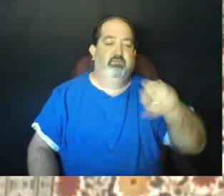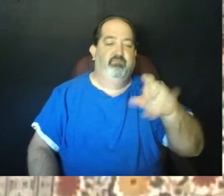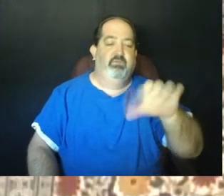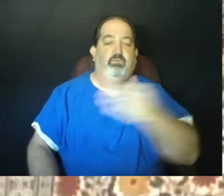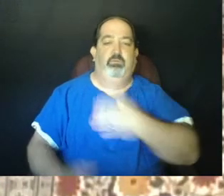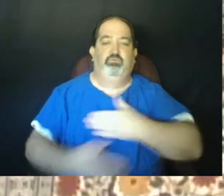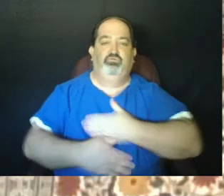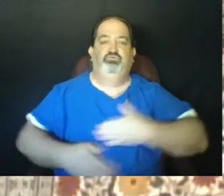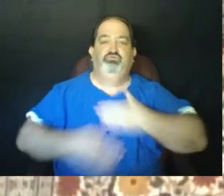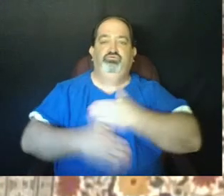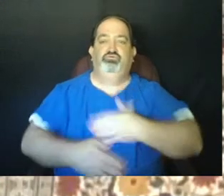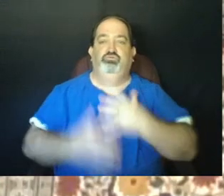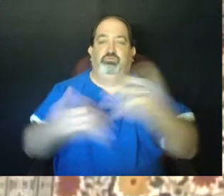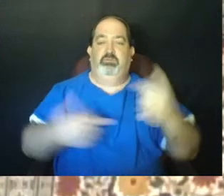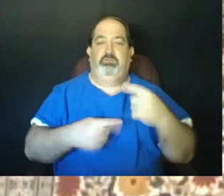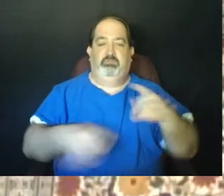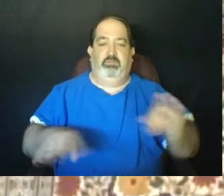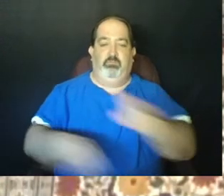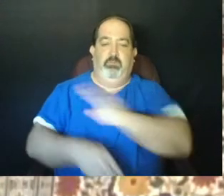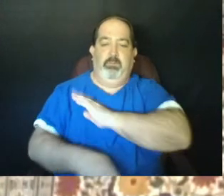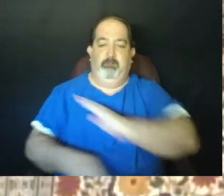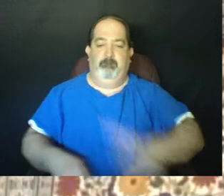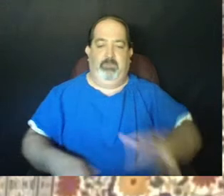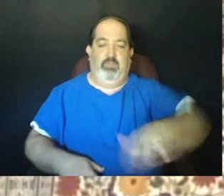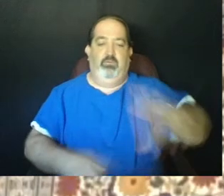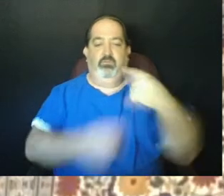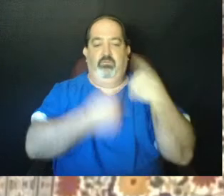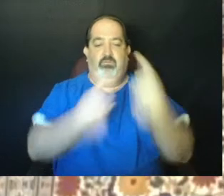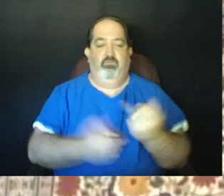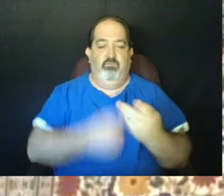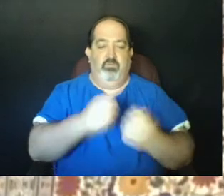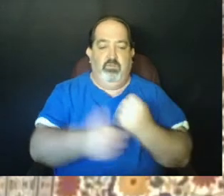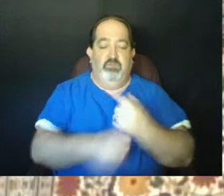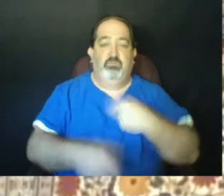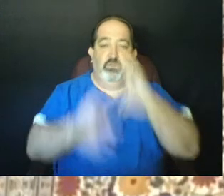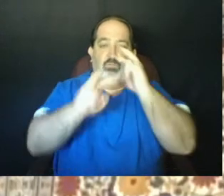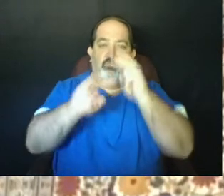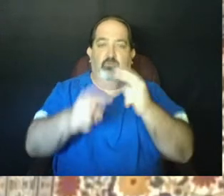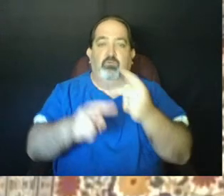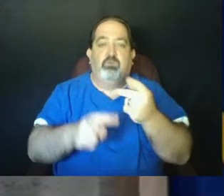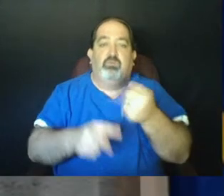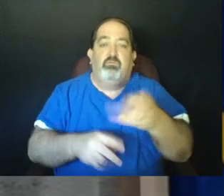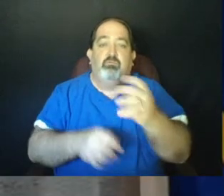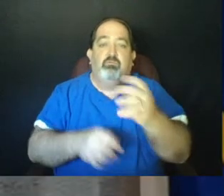with the Barony these past few years, and we're really looking forward to the next few years together.